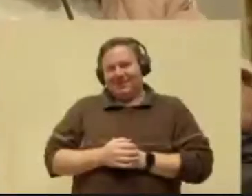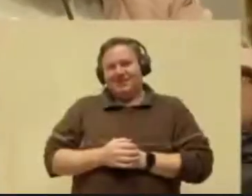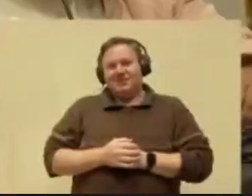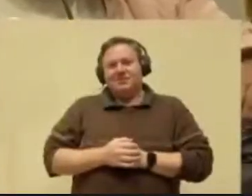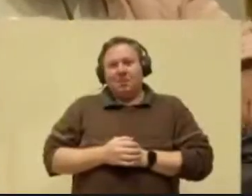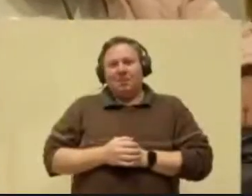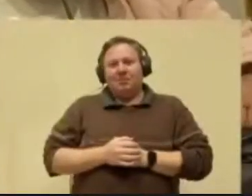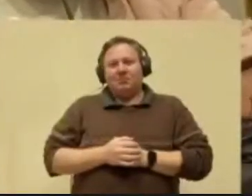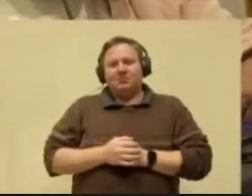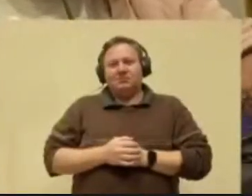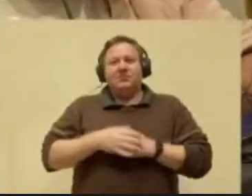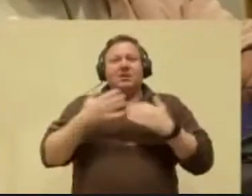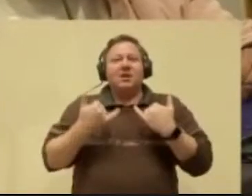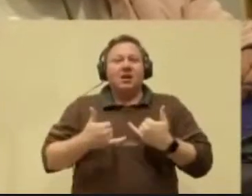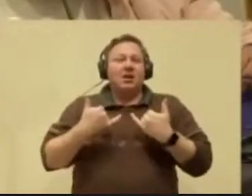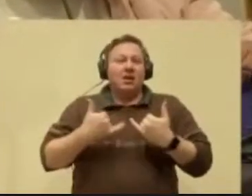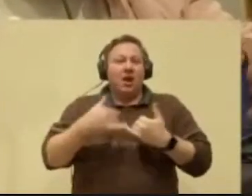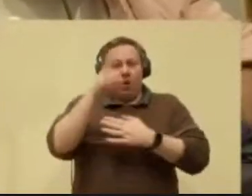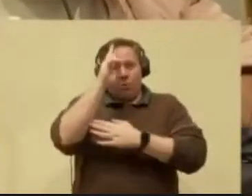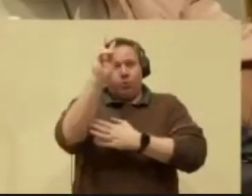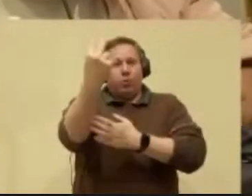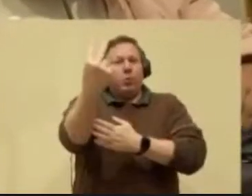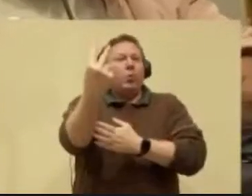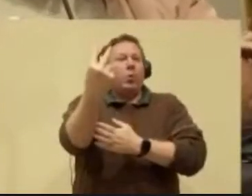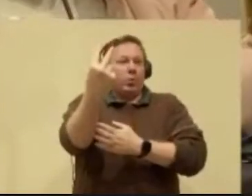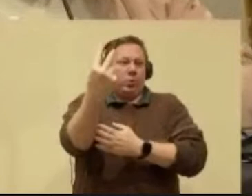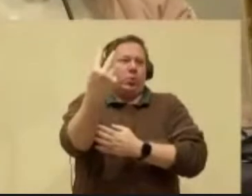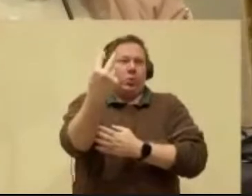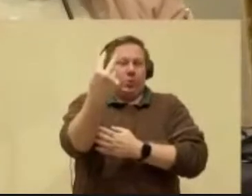we are we are now at two o'clock